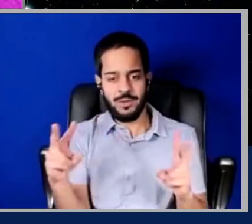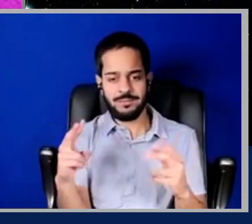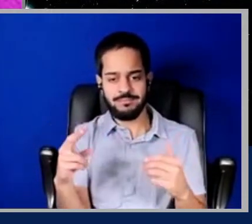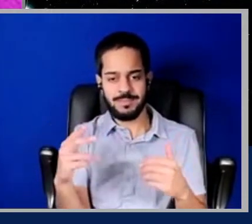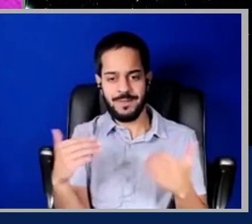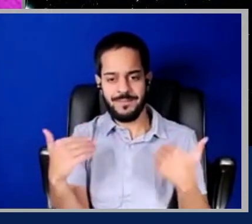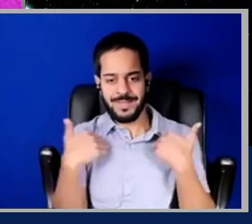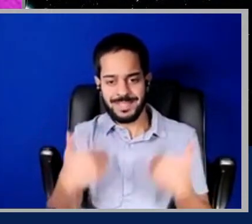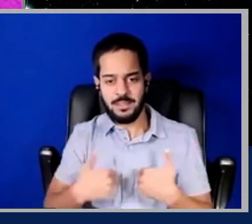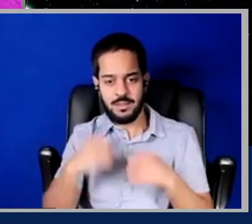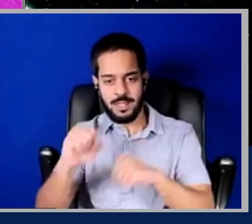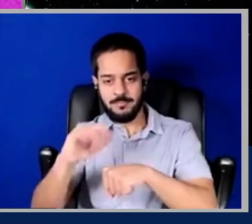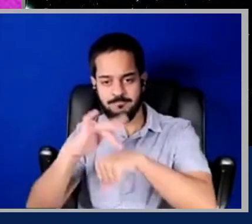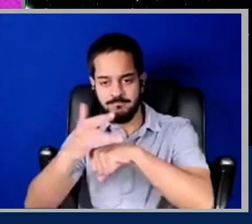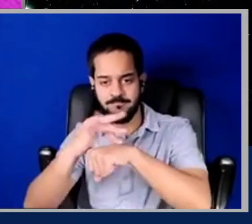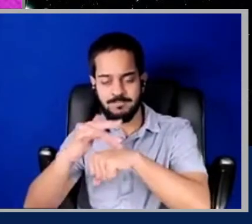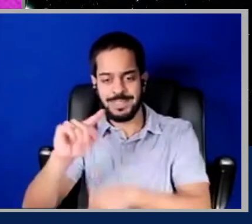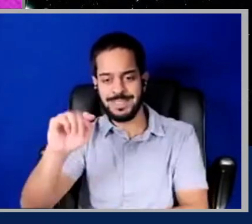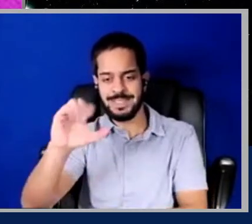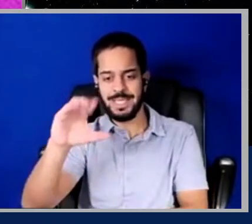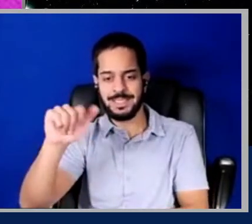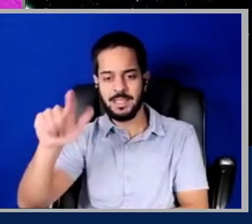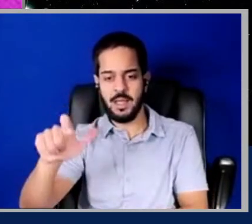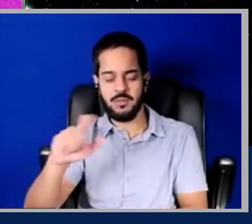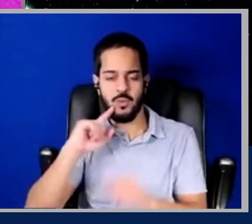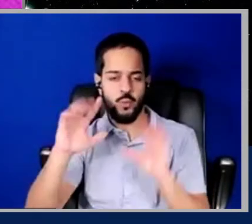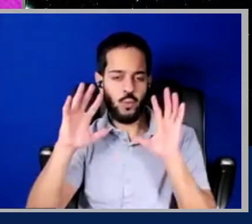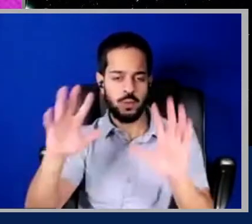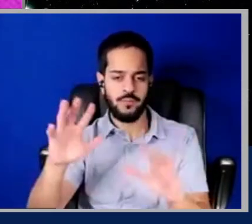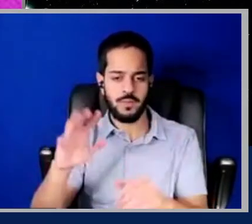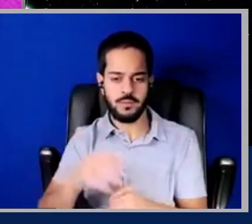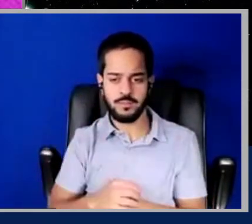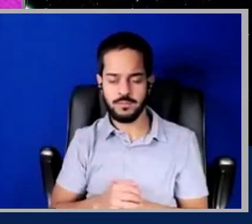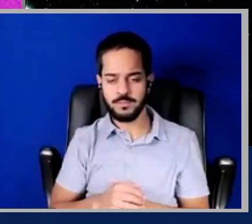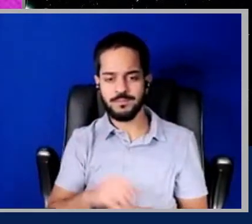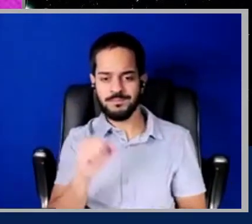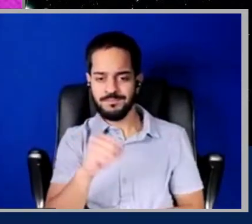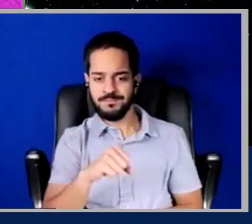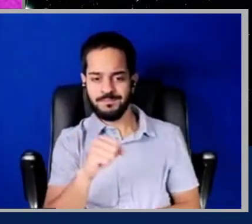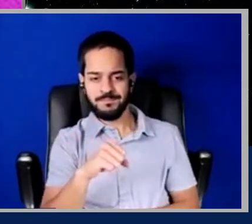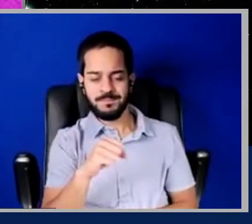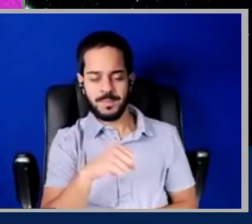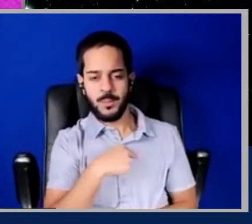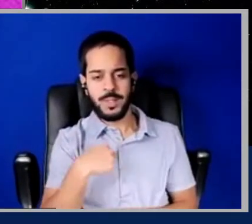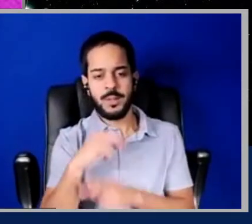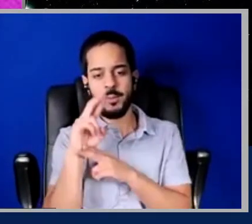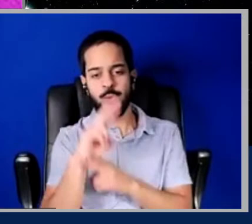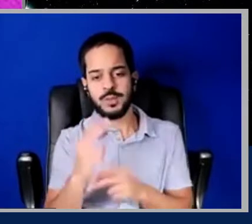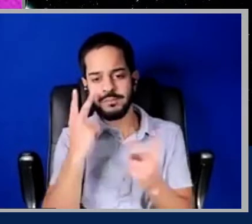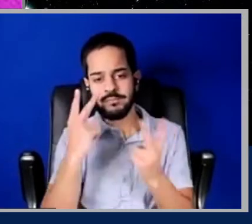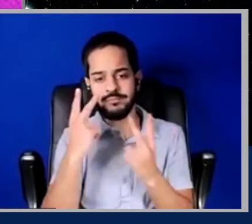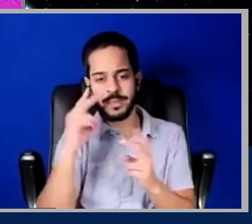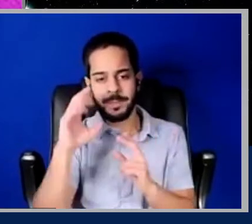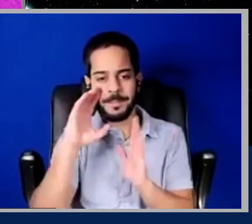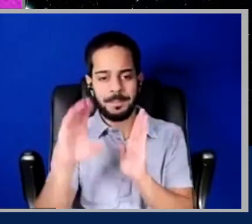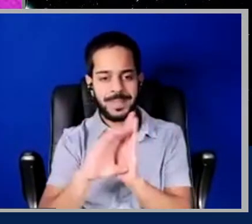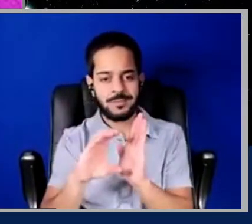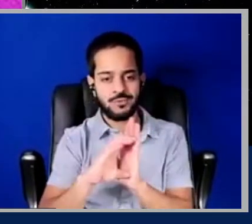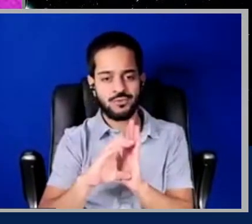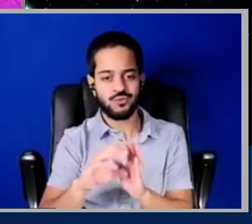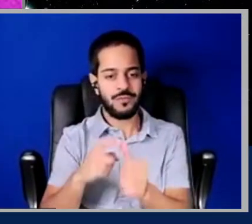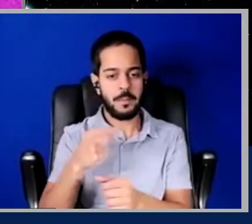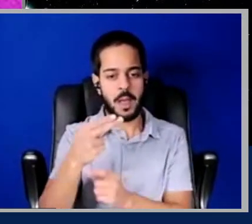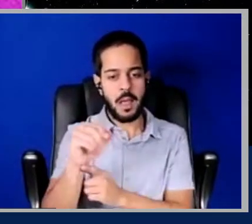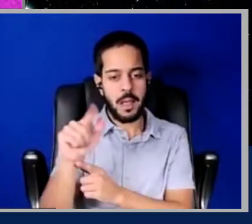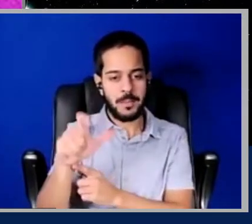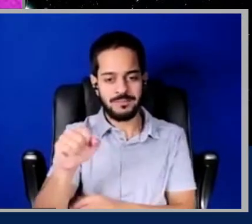wonderful object. Yeah, because I think we are used to seeing, I mean, I know we see supernova remnant pictures like Hubble ones and stuff like